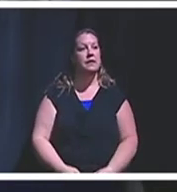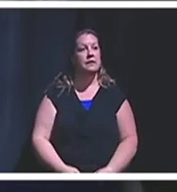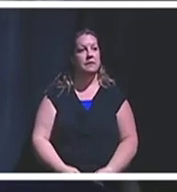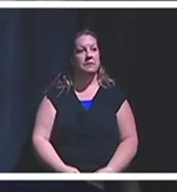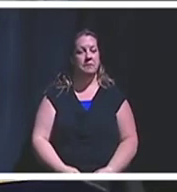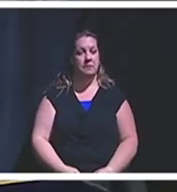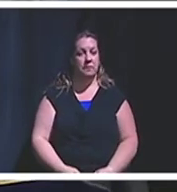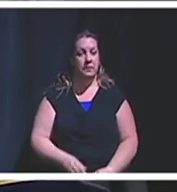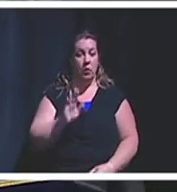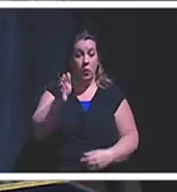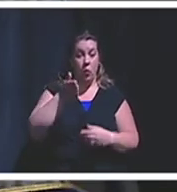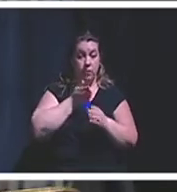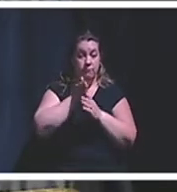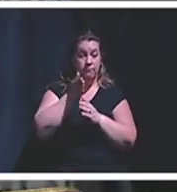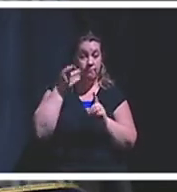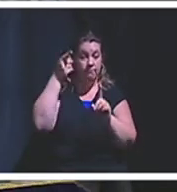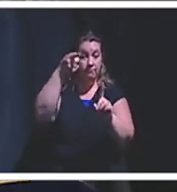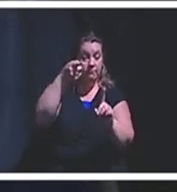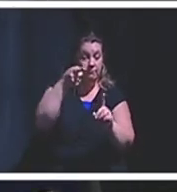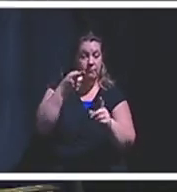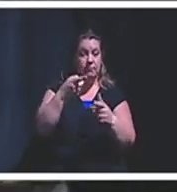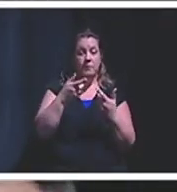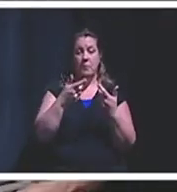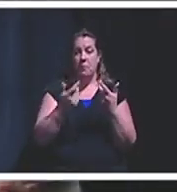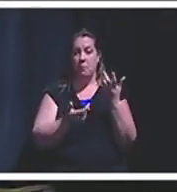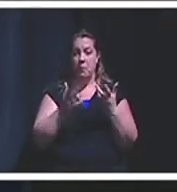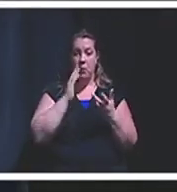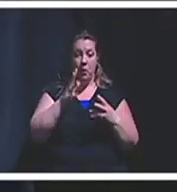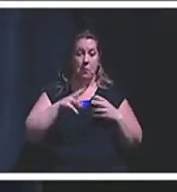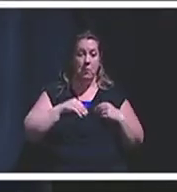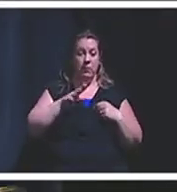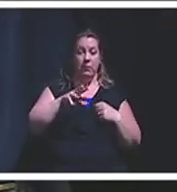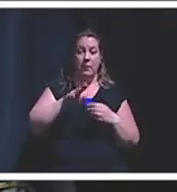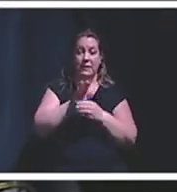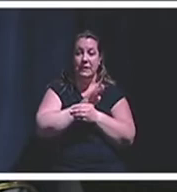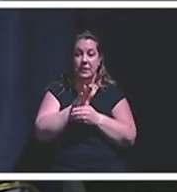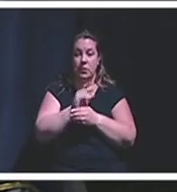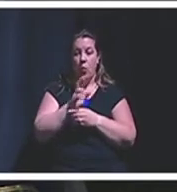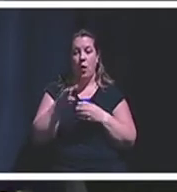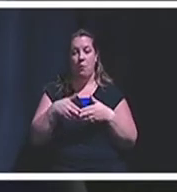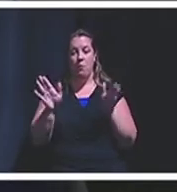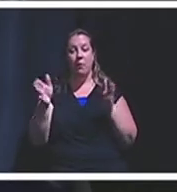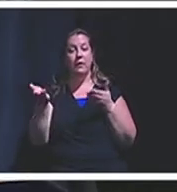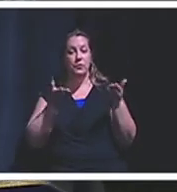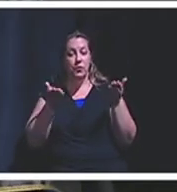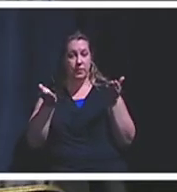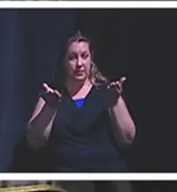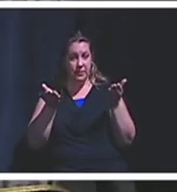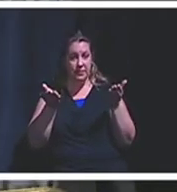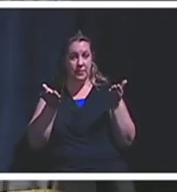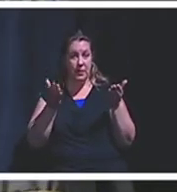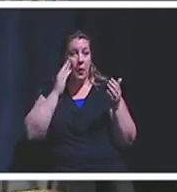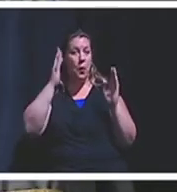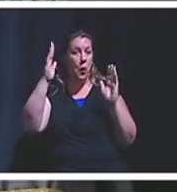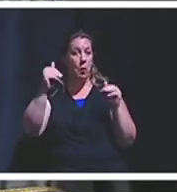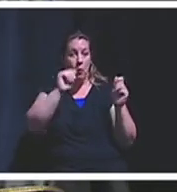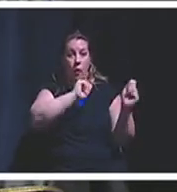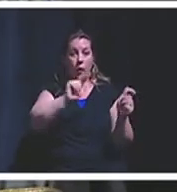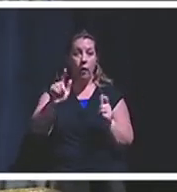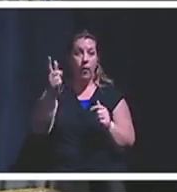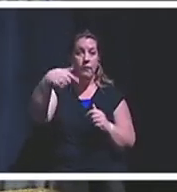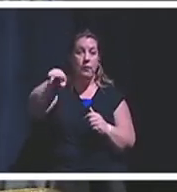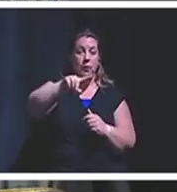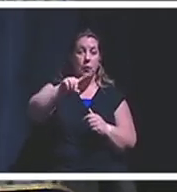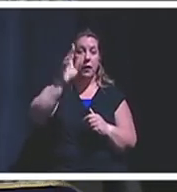choose, private practice or public service, I hope each of you